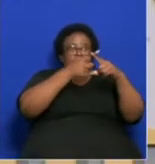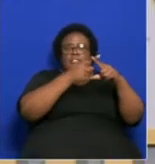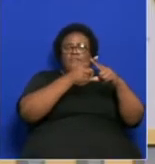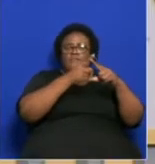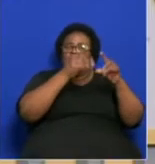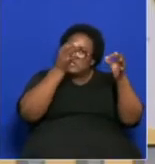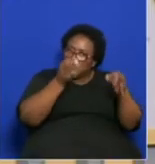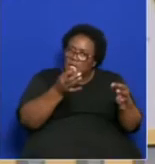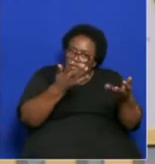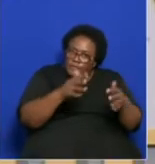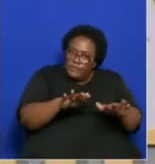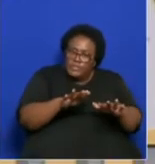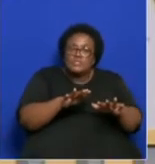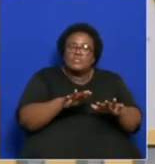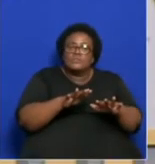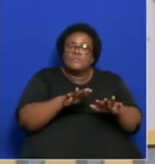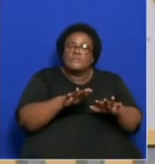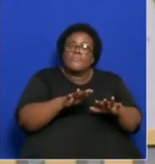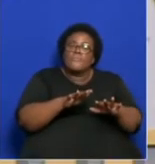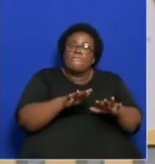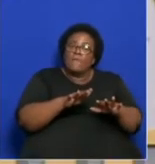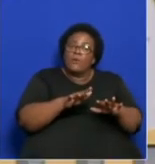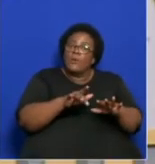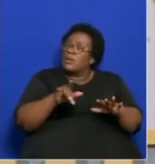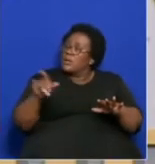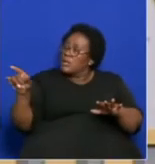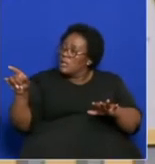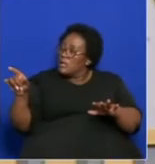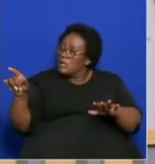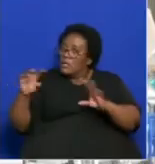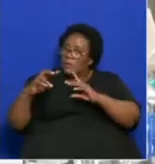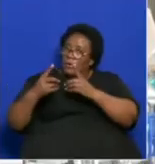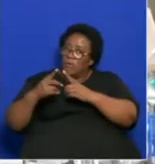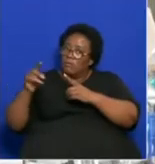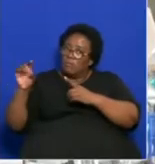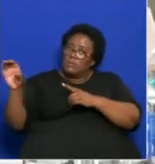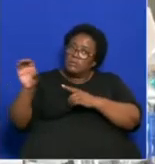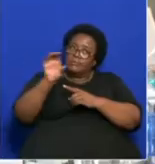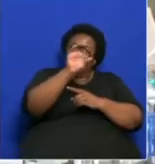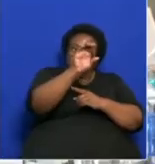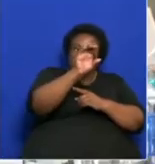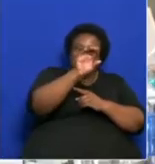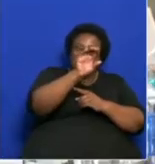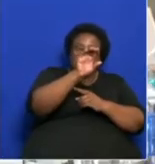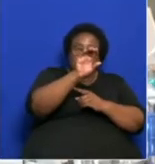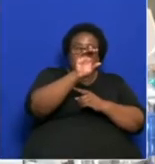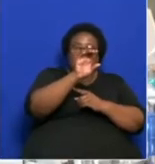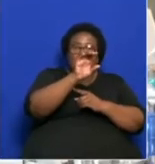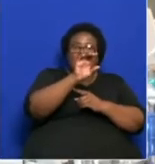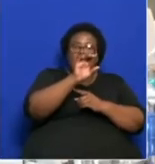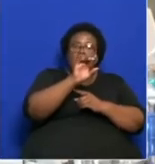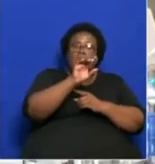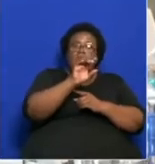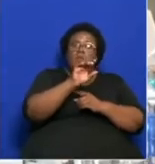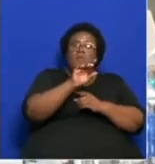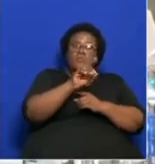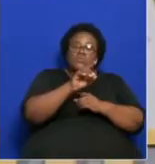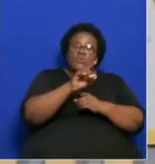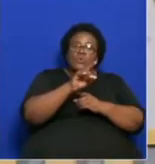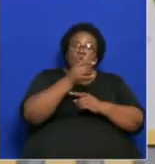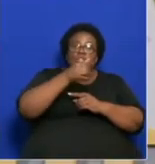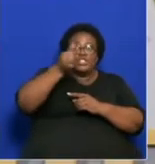decision. Already the executive, the chief of police, has requested for the 91 million, right? The CFO